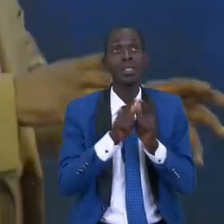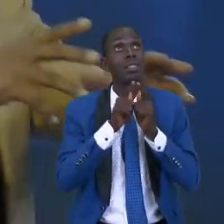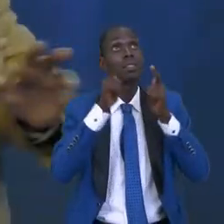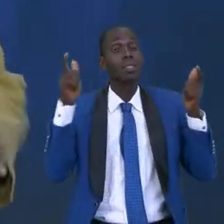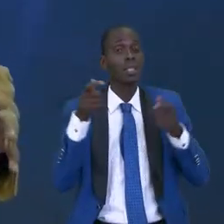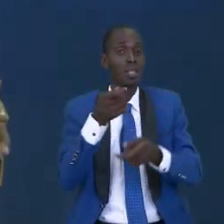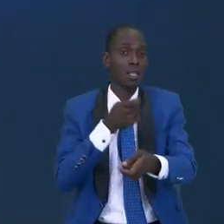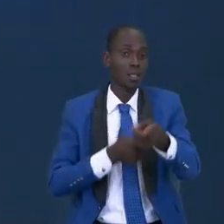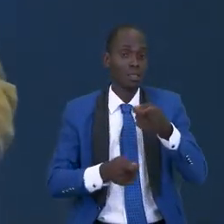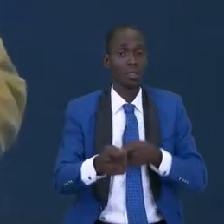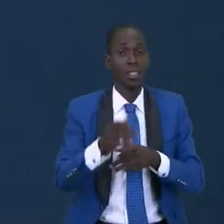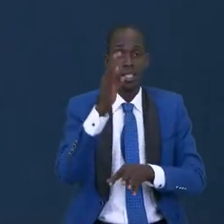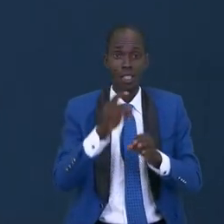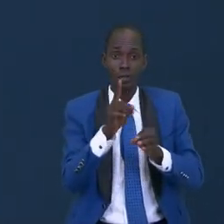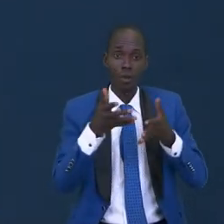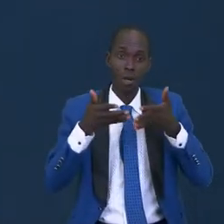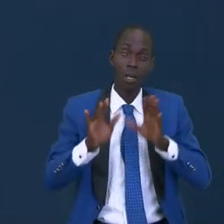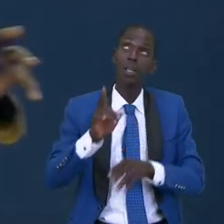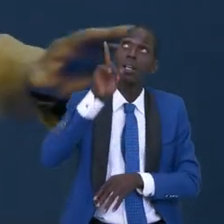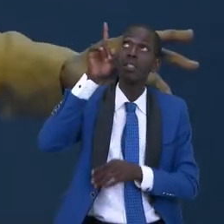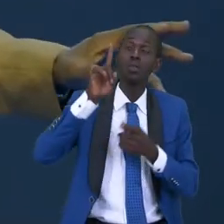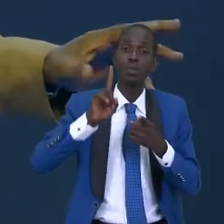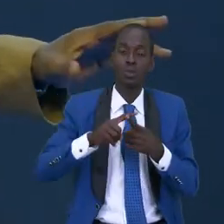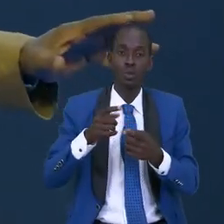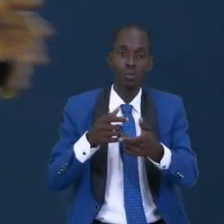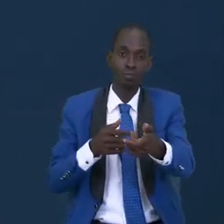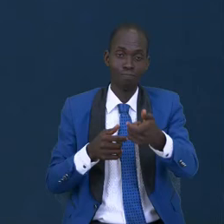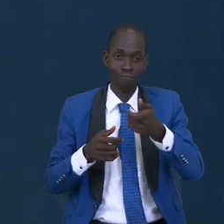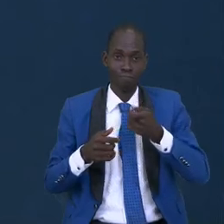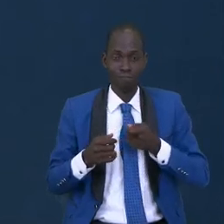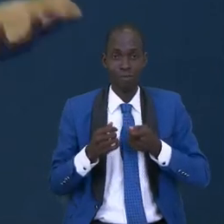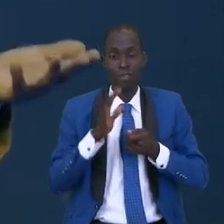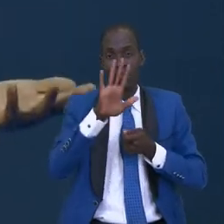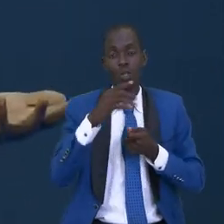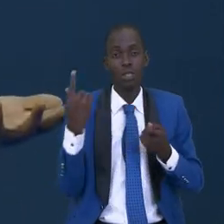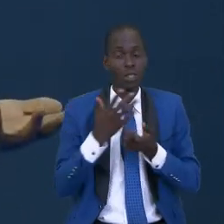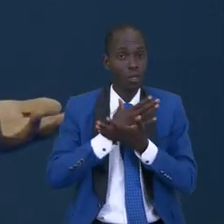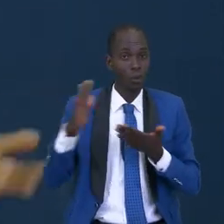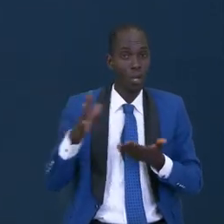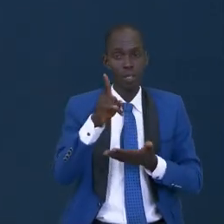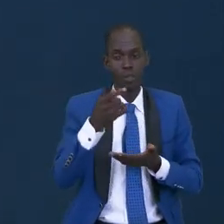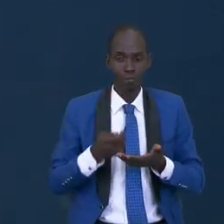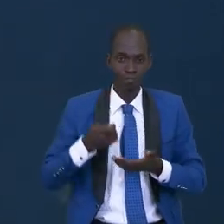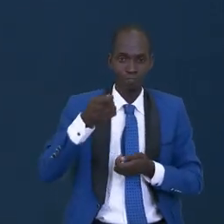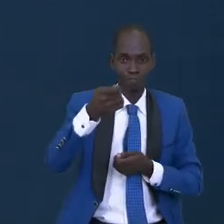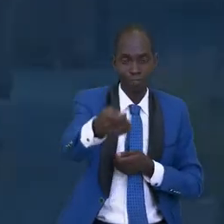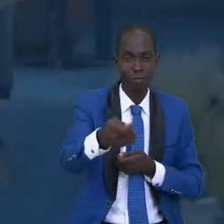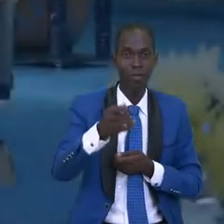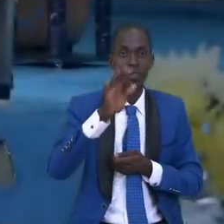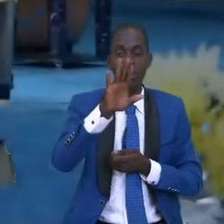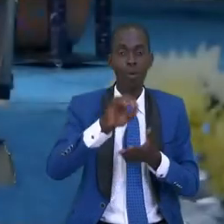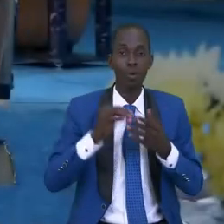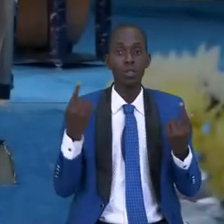you allow him to take your sins away and you hand over your sins unto